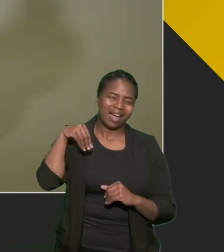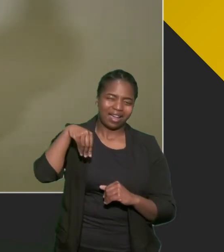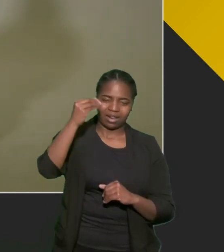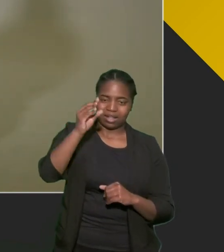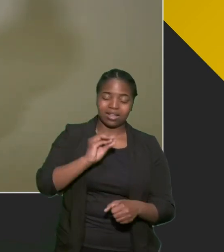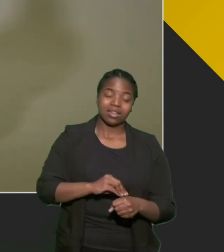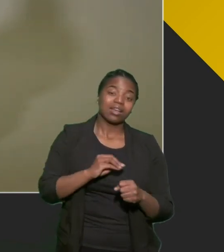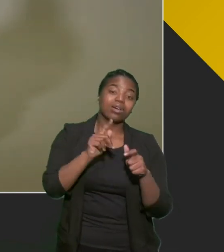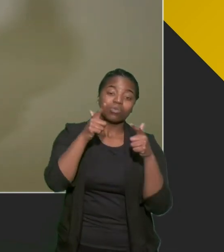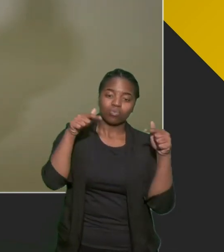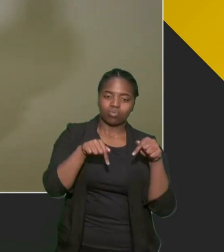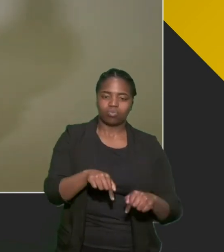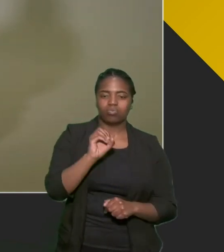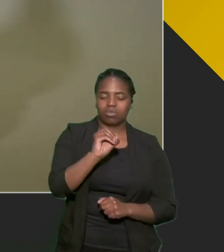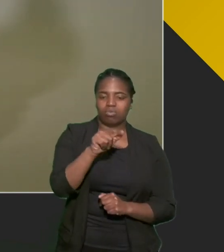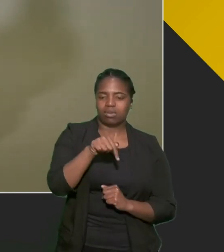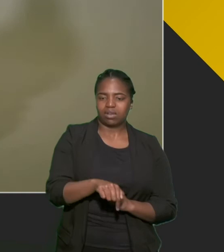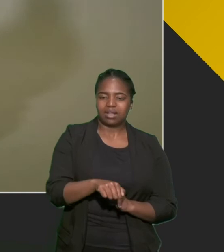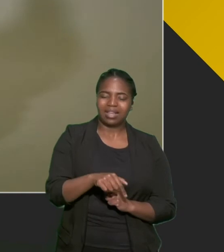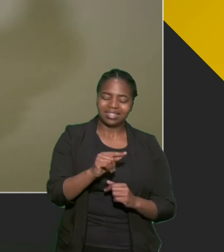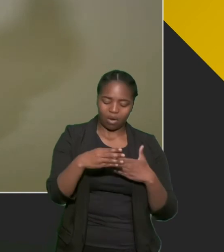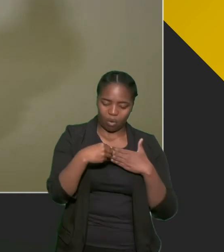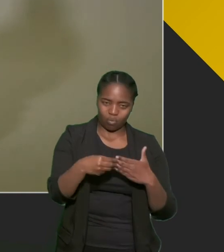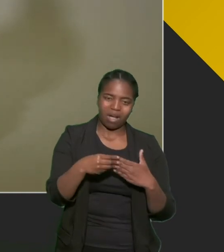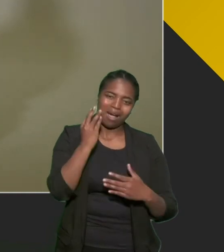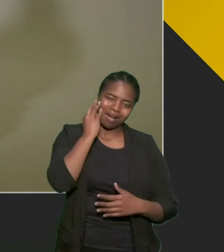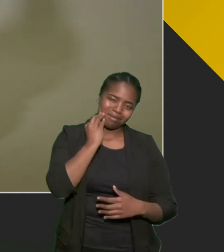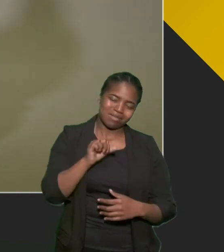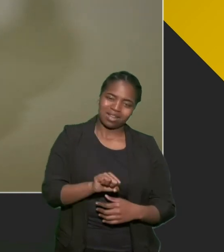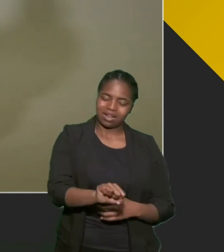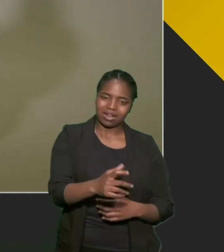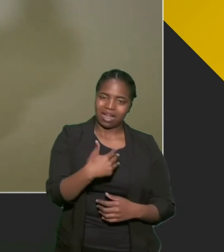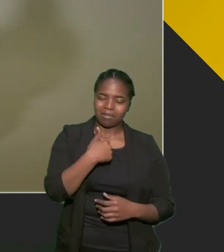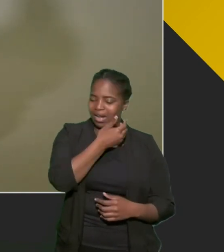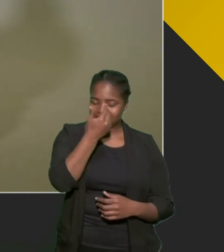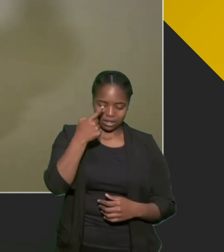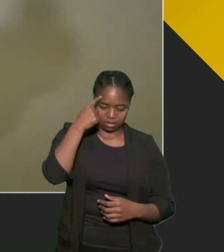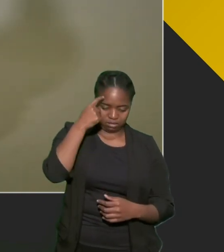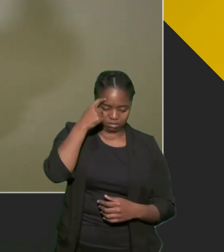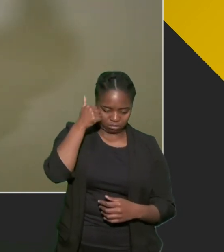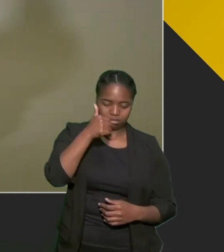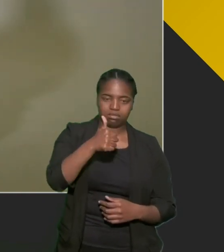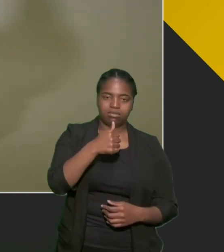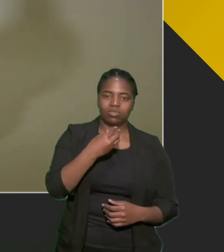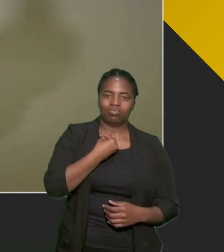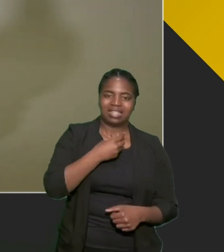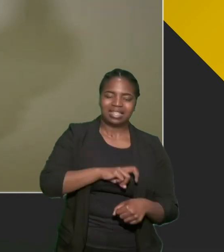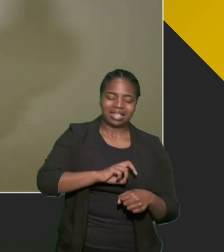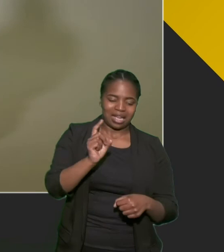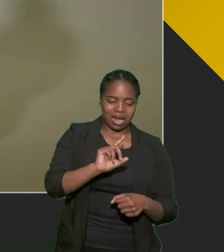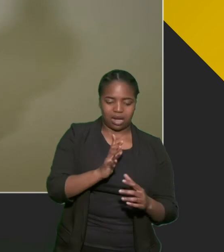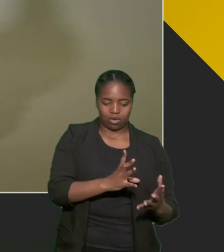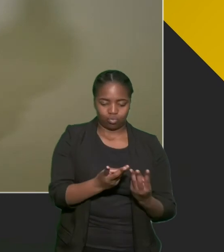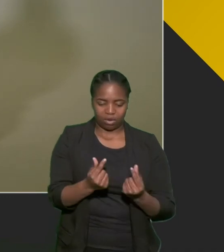enkulu leyo esibhekene nayo ukuthi siholo abantu abadala abangasakwazi ukucabanga kahle mekuthi it comes